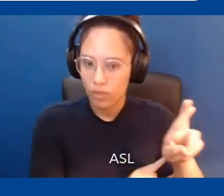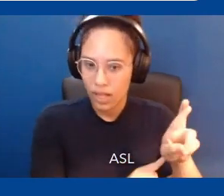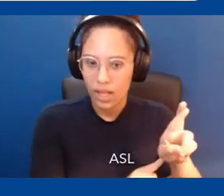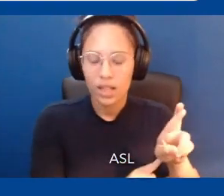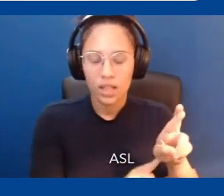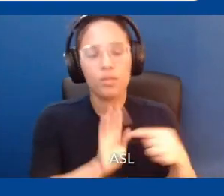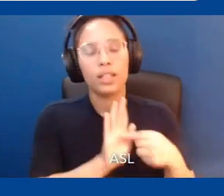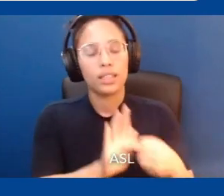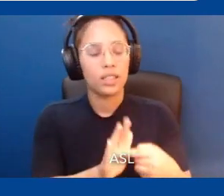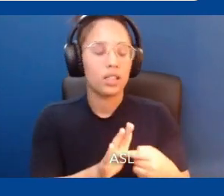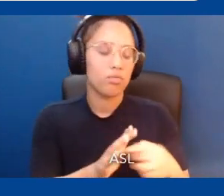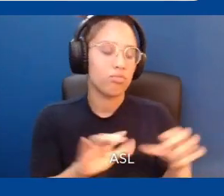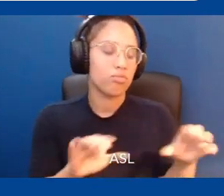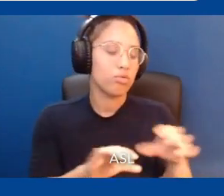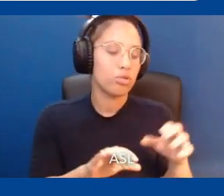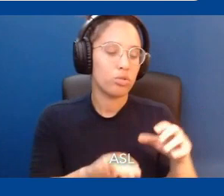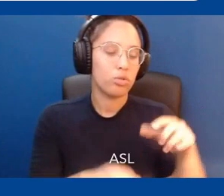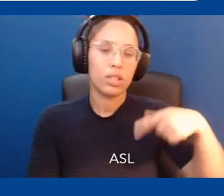queer Montreal,